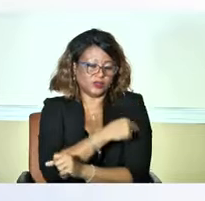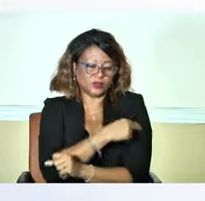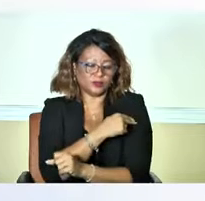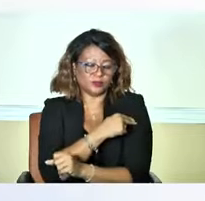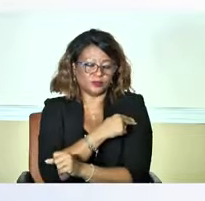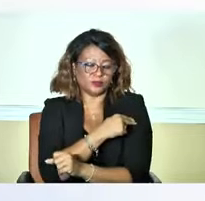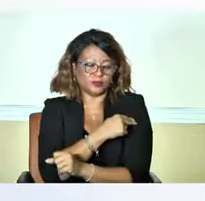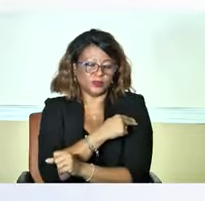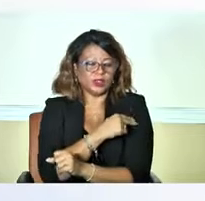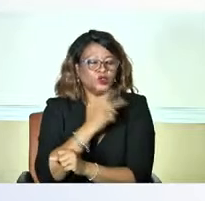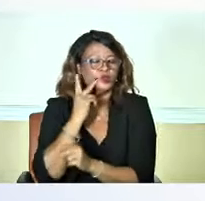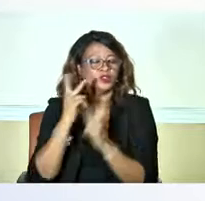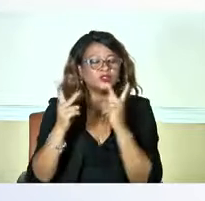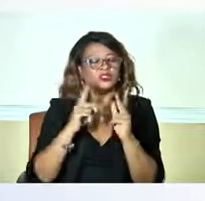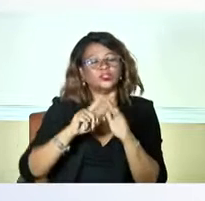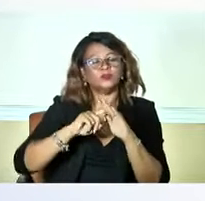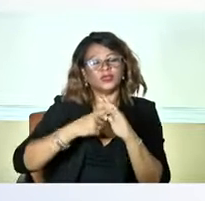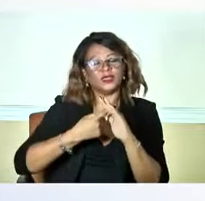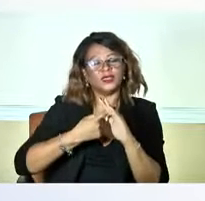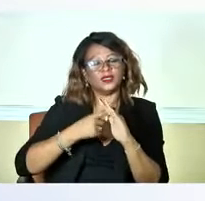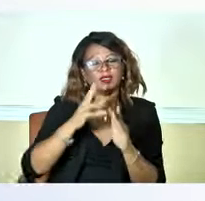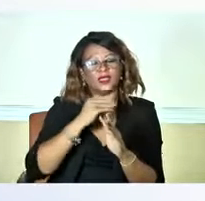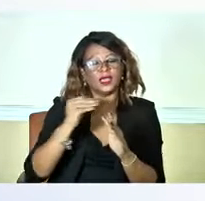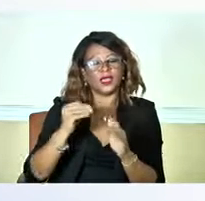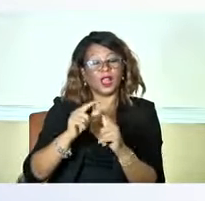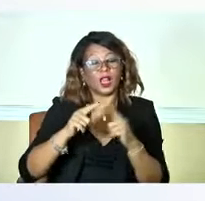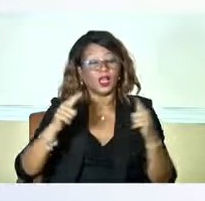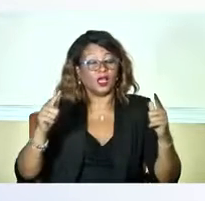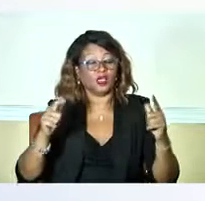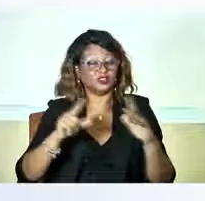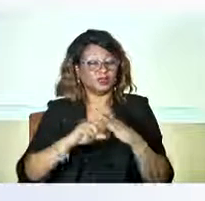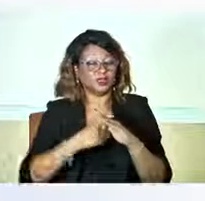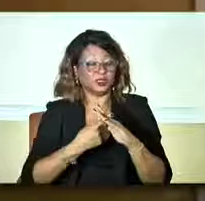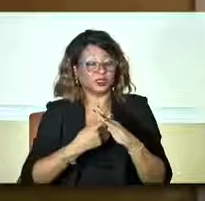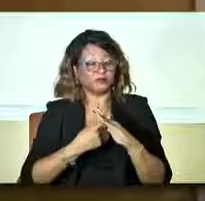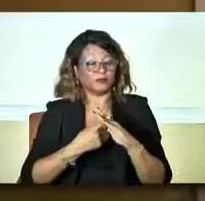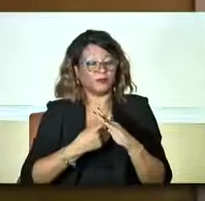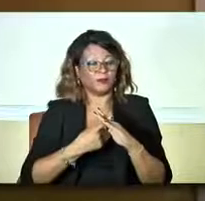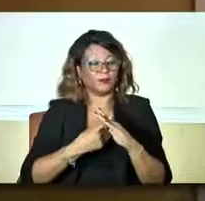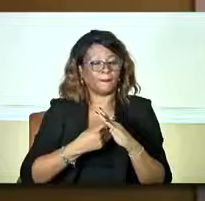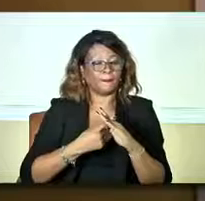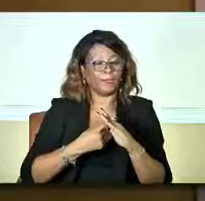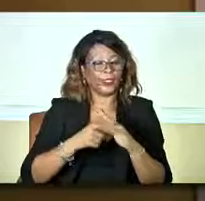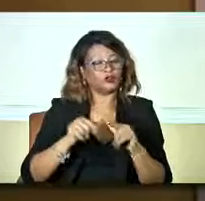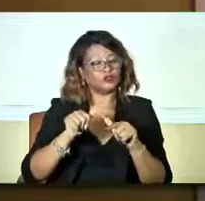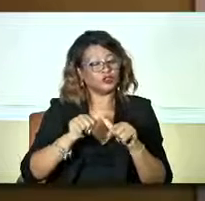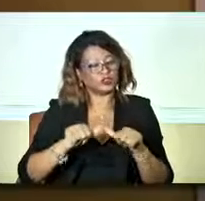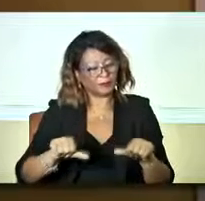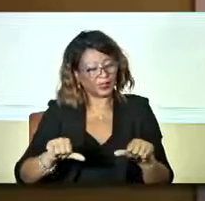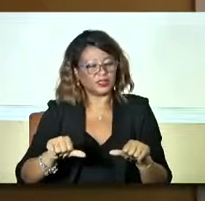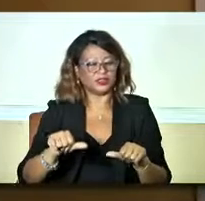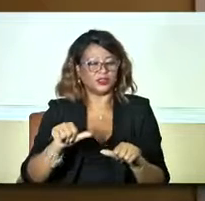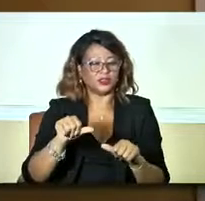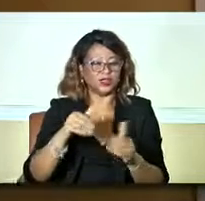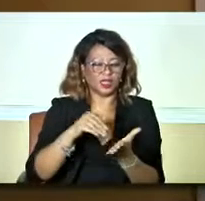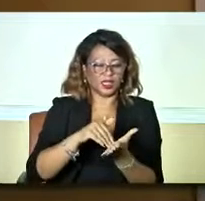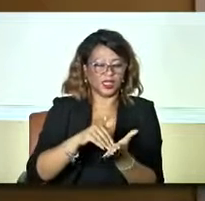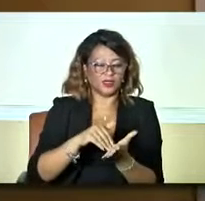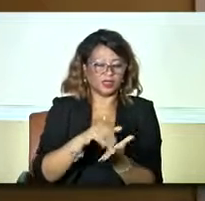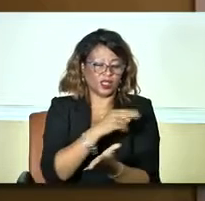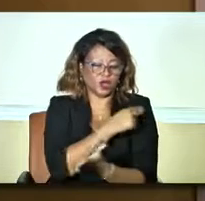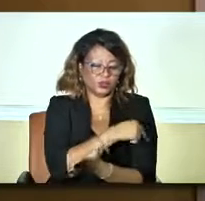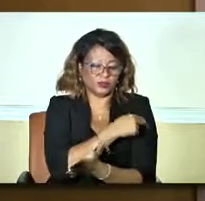see the beginning, and a large beginning, I should say, of stability again in the hospital